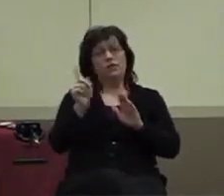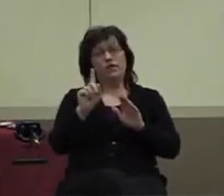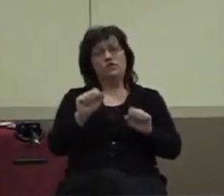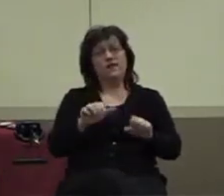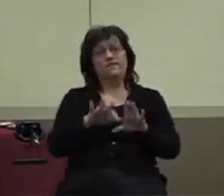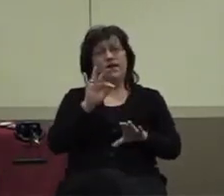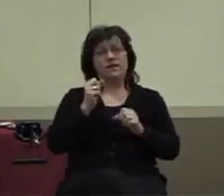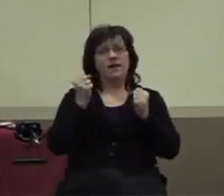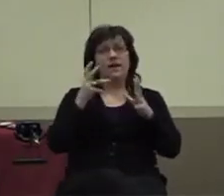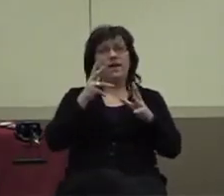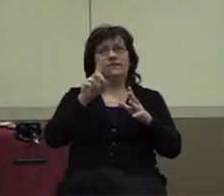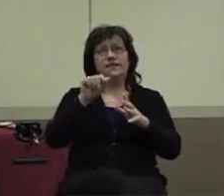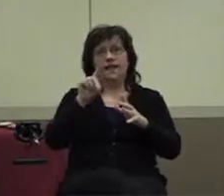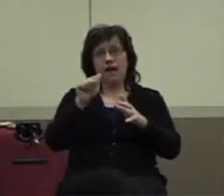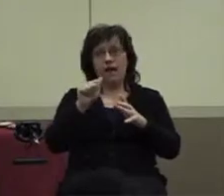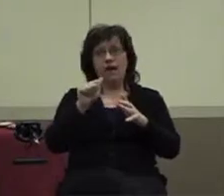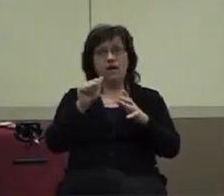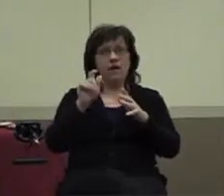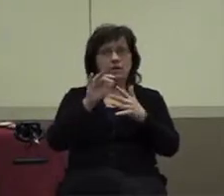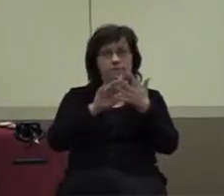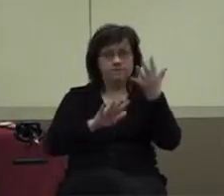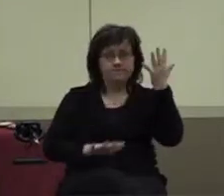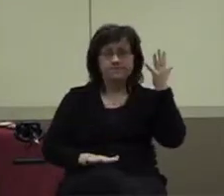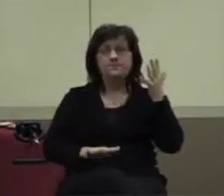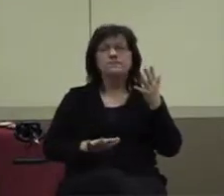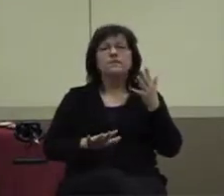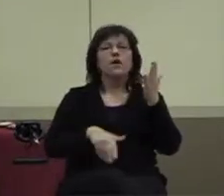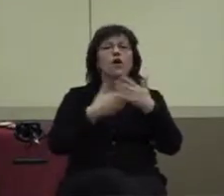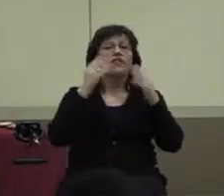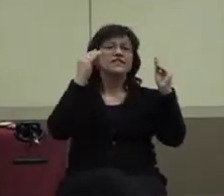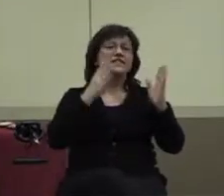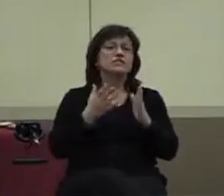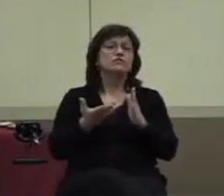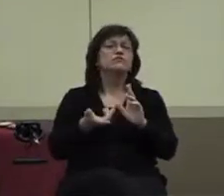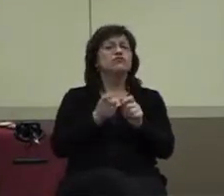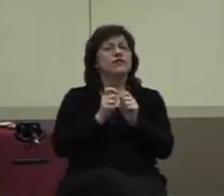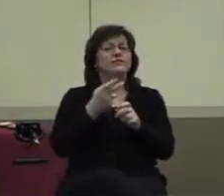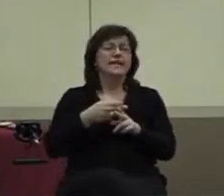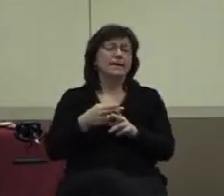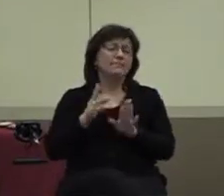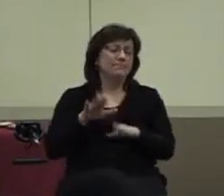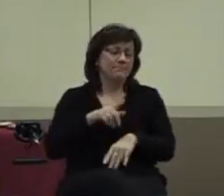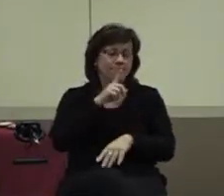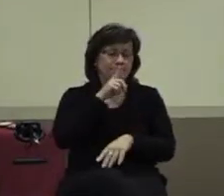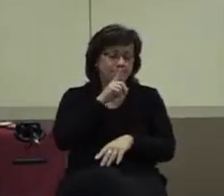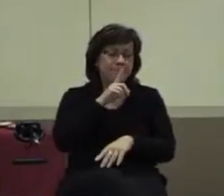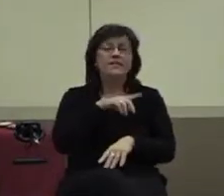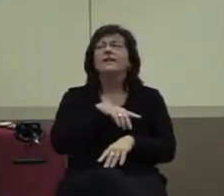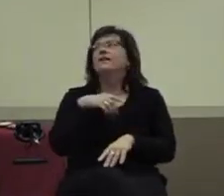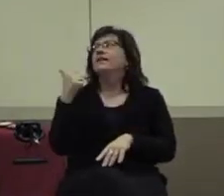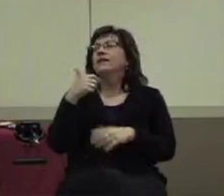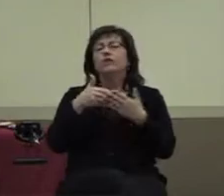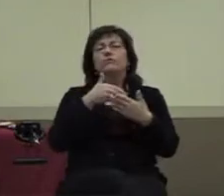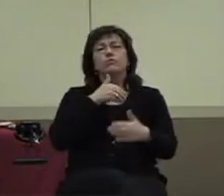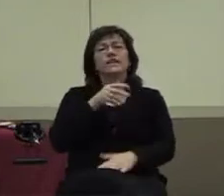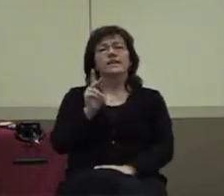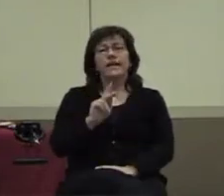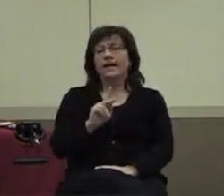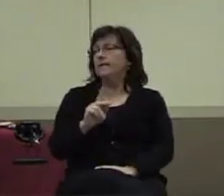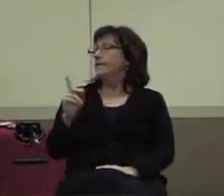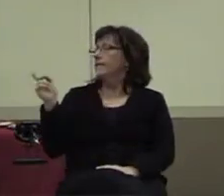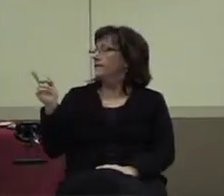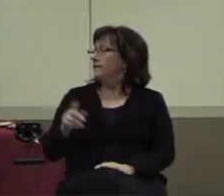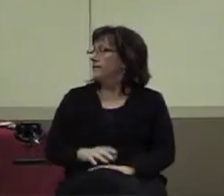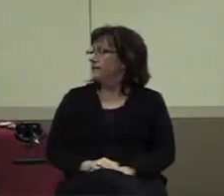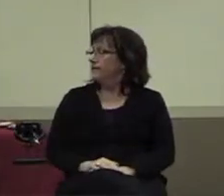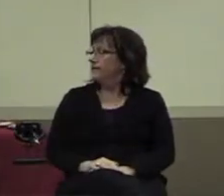them. I renamed all the teachers, just so you know. This is pre-K, Mrs. Gooder, Mrs. Goodest,